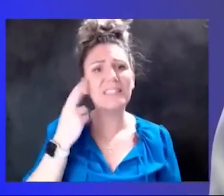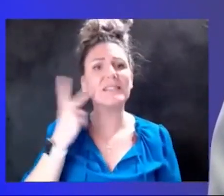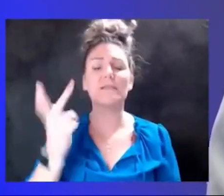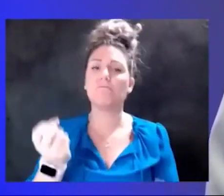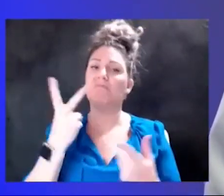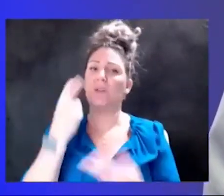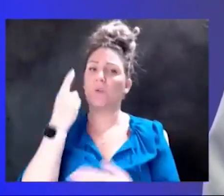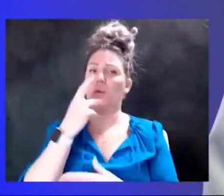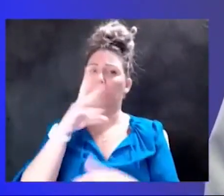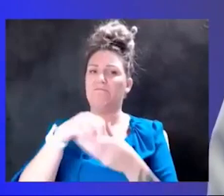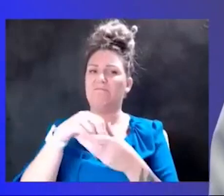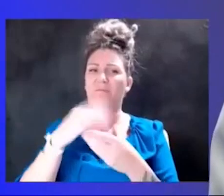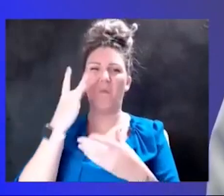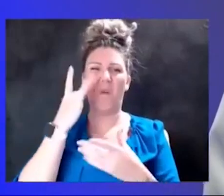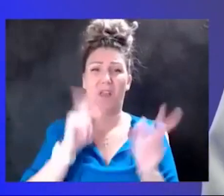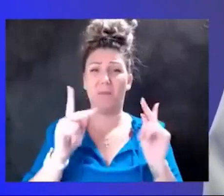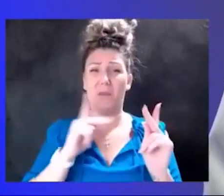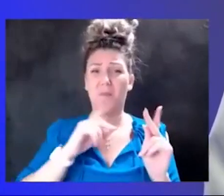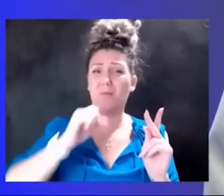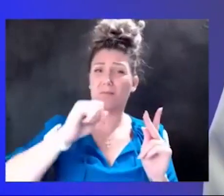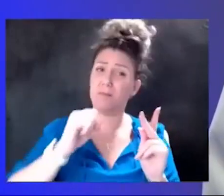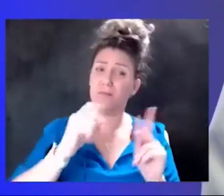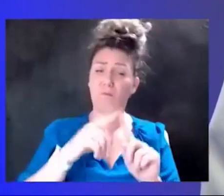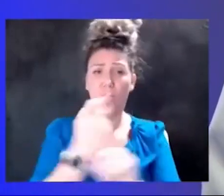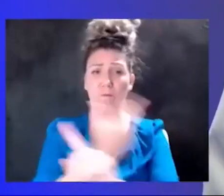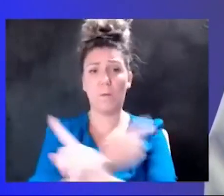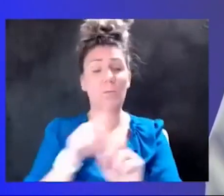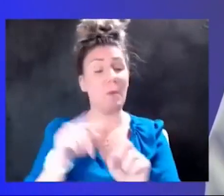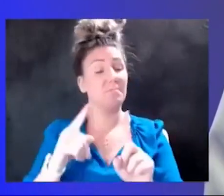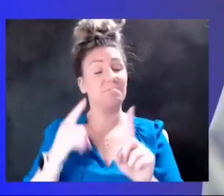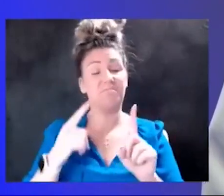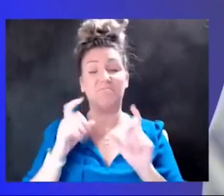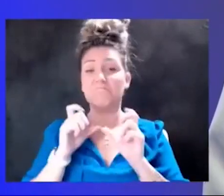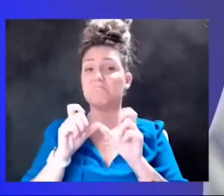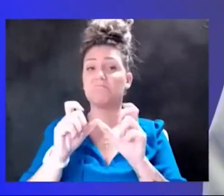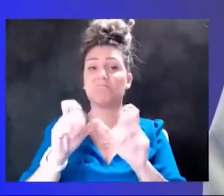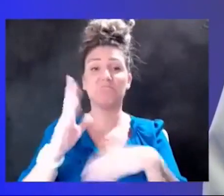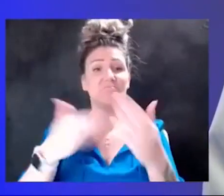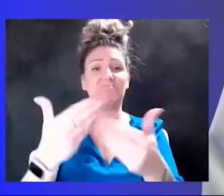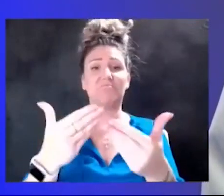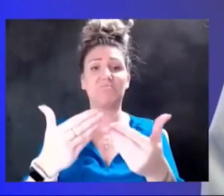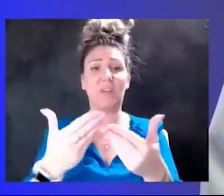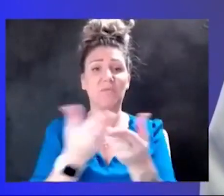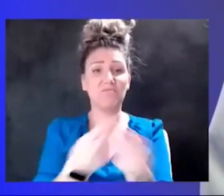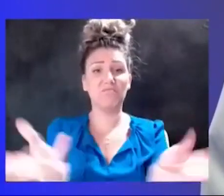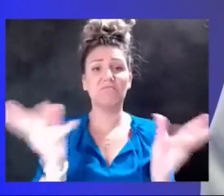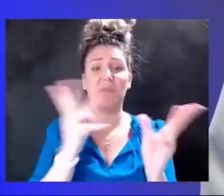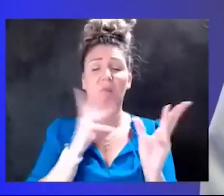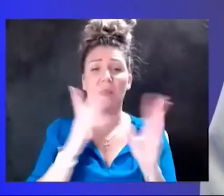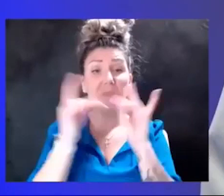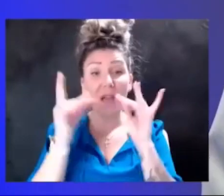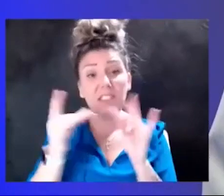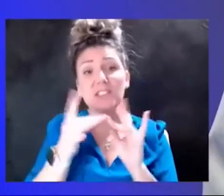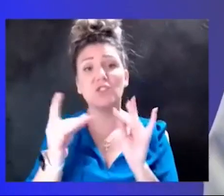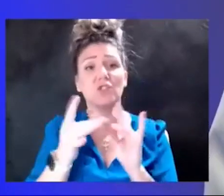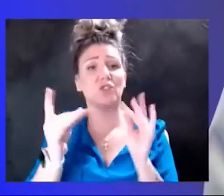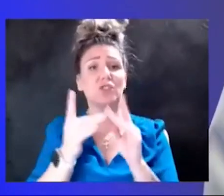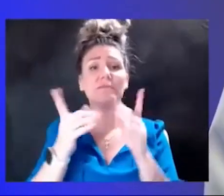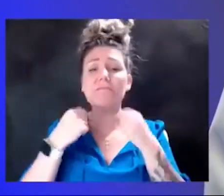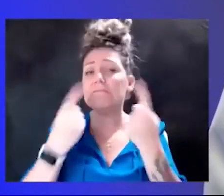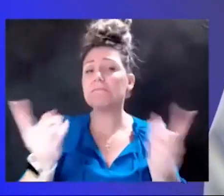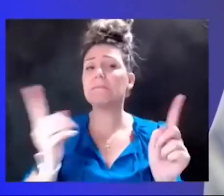keep moving forward, giving these messages, getting all of these hesitant or vaccine